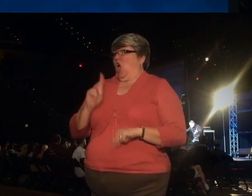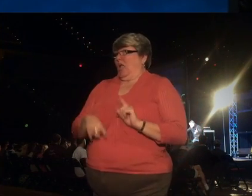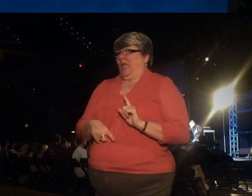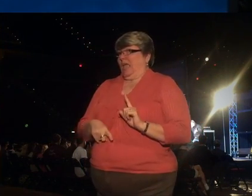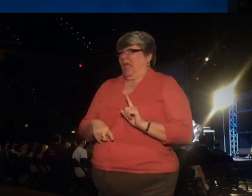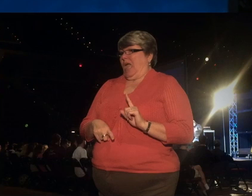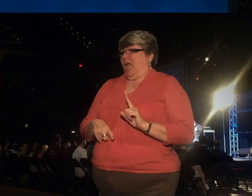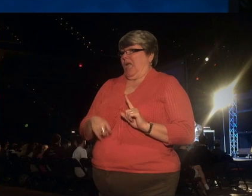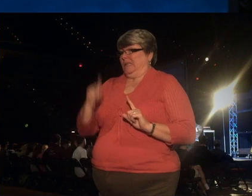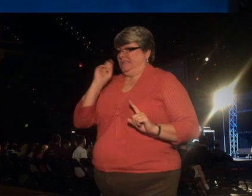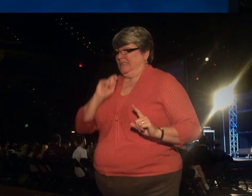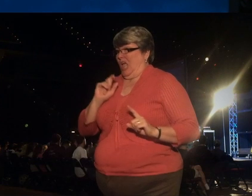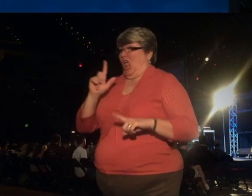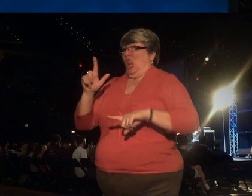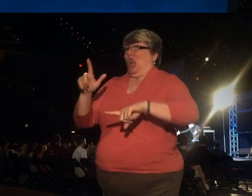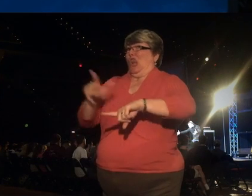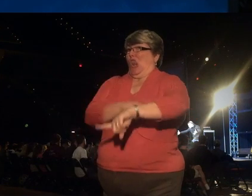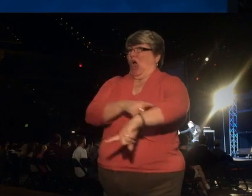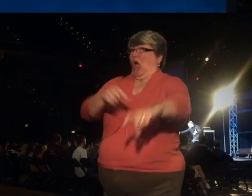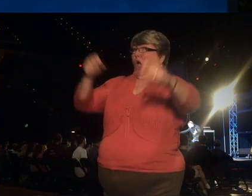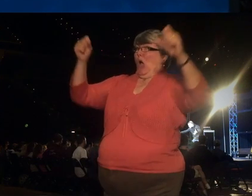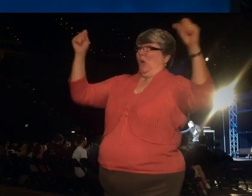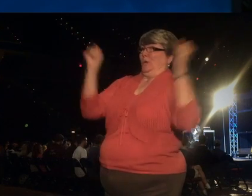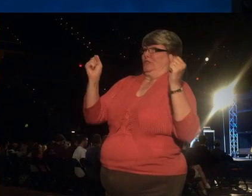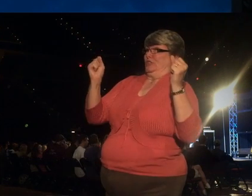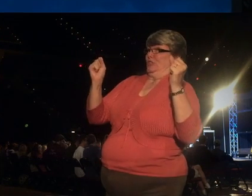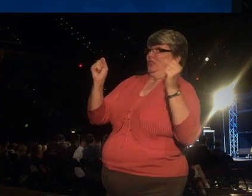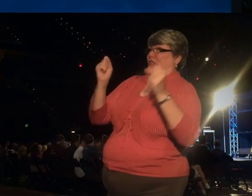the long winter, right?